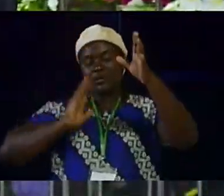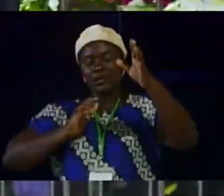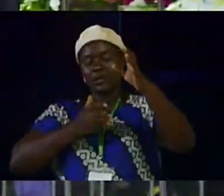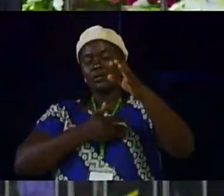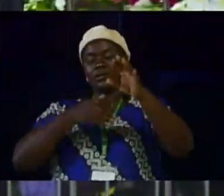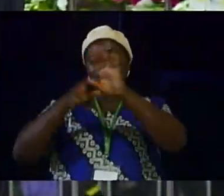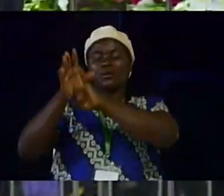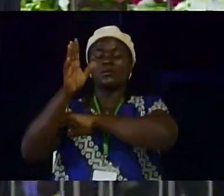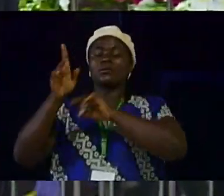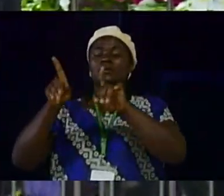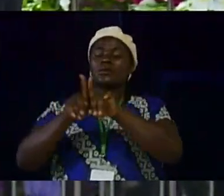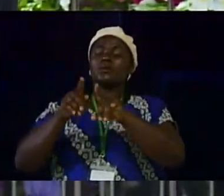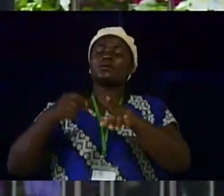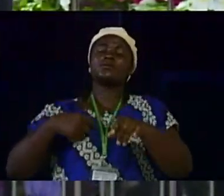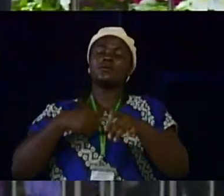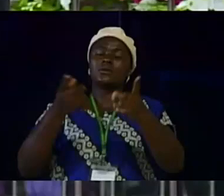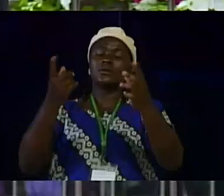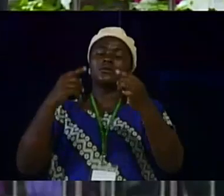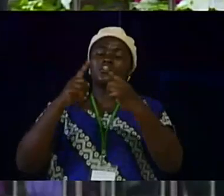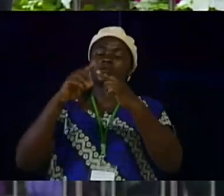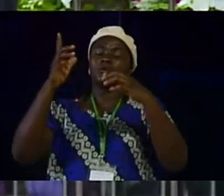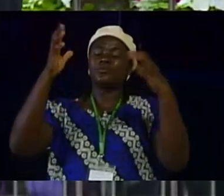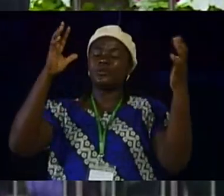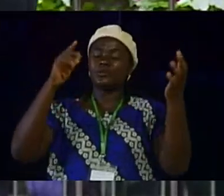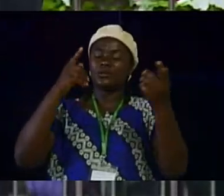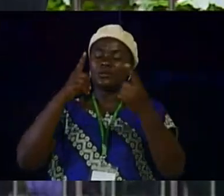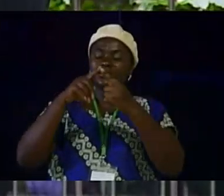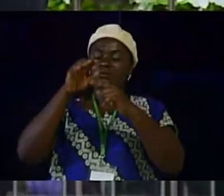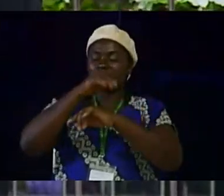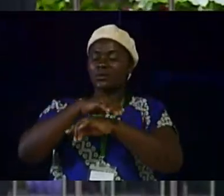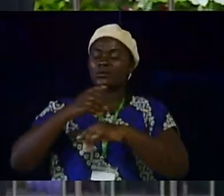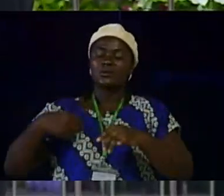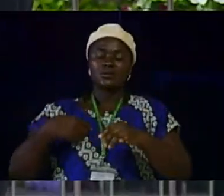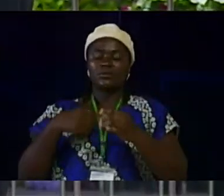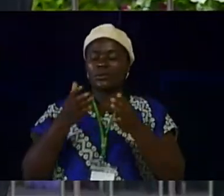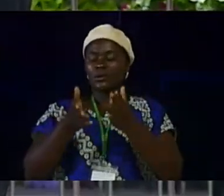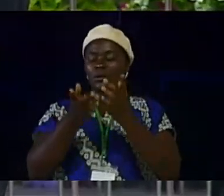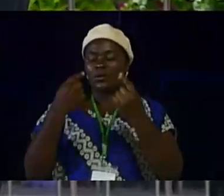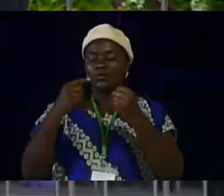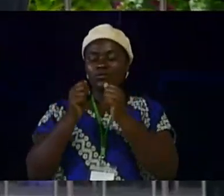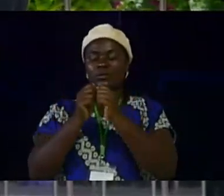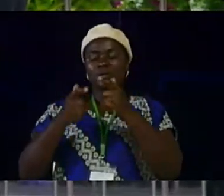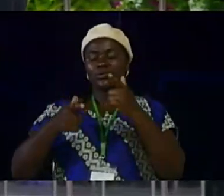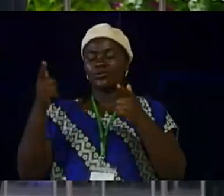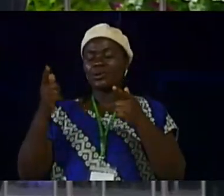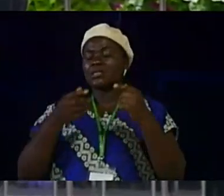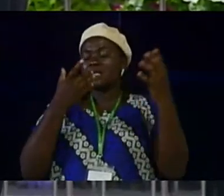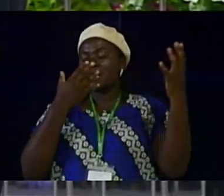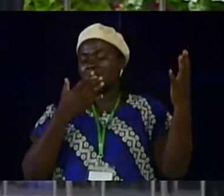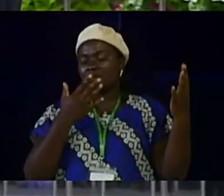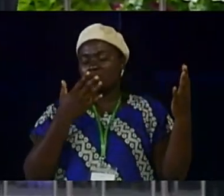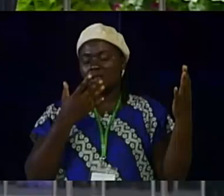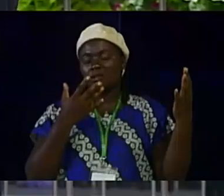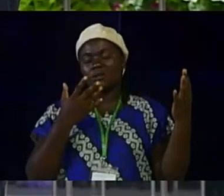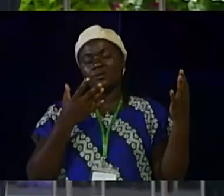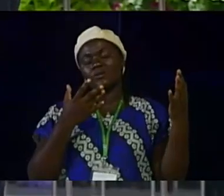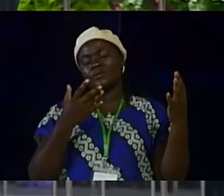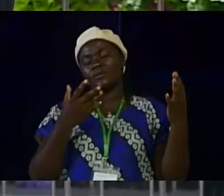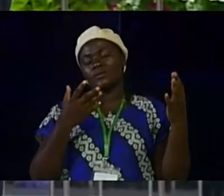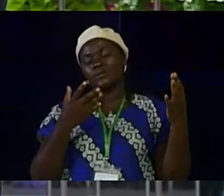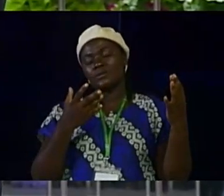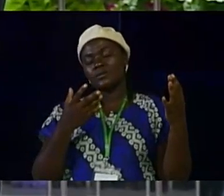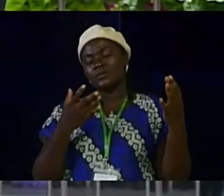On tonight, we have come here with great expectation. Daddy, do something wonderful.